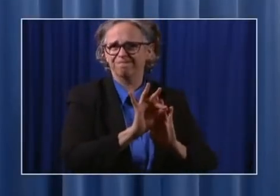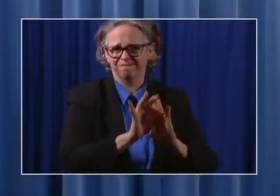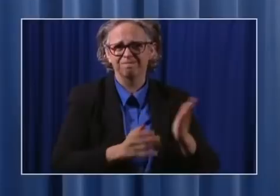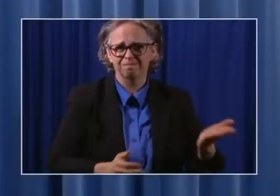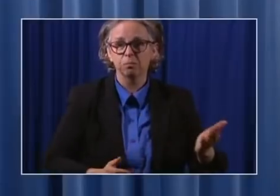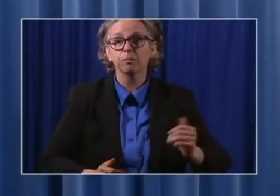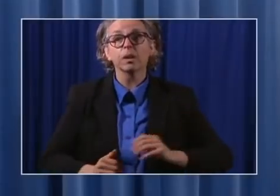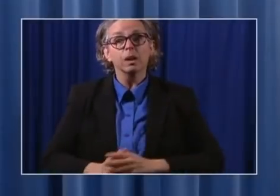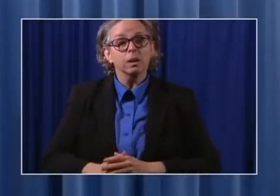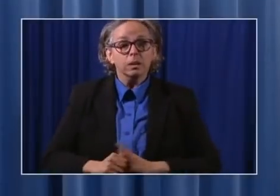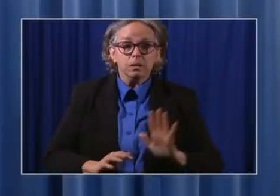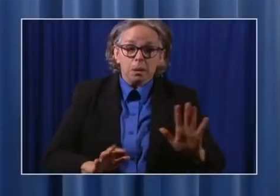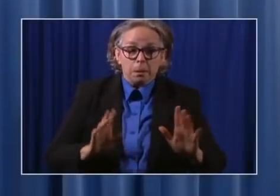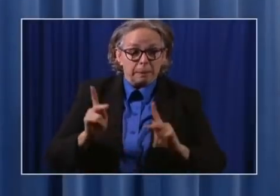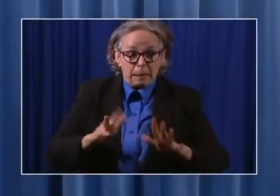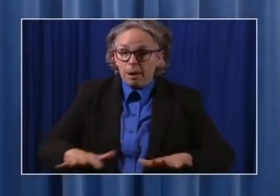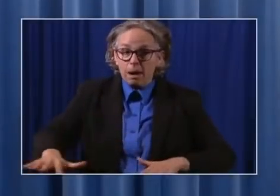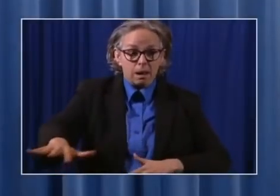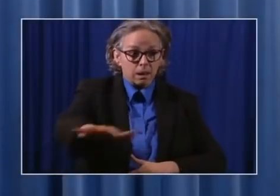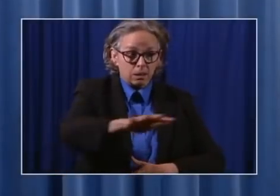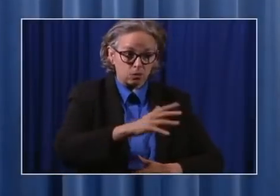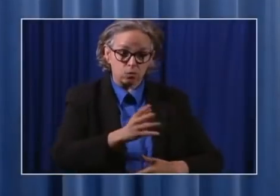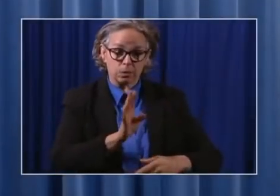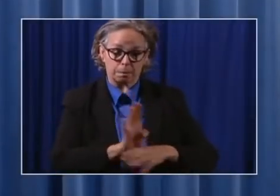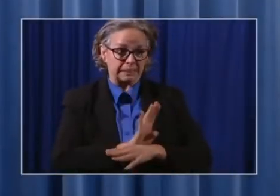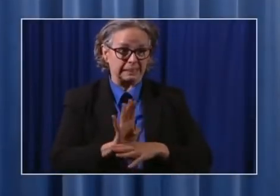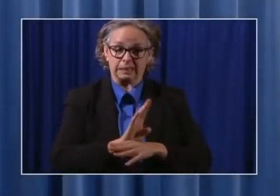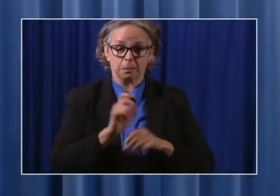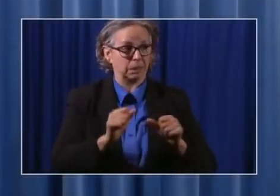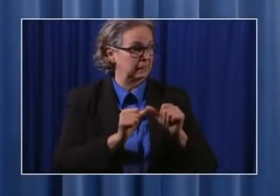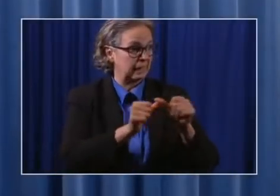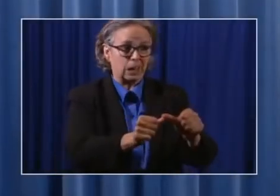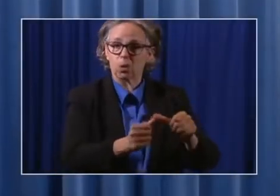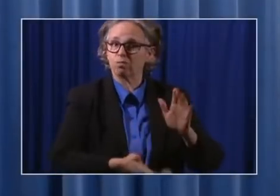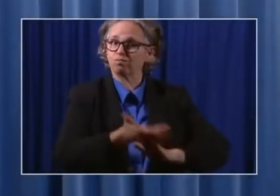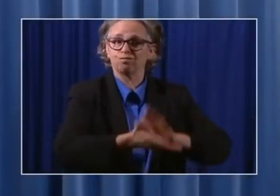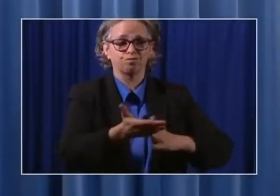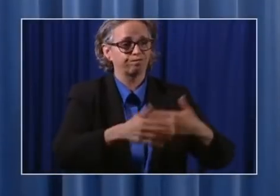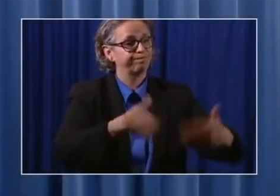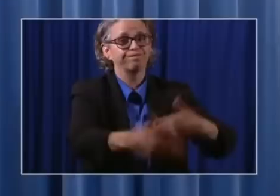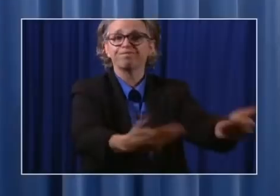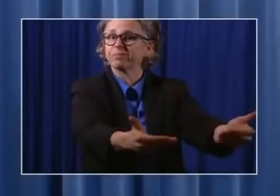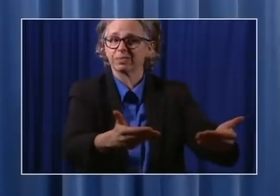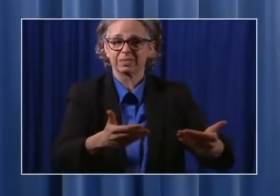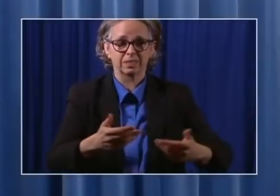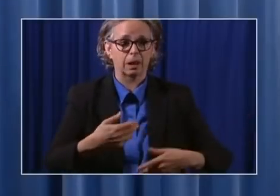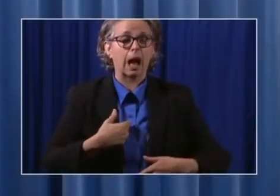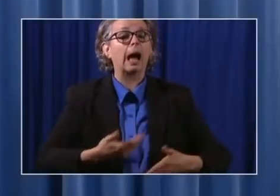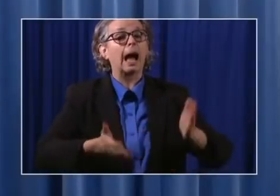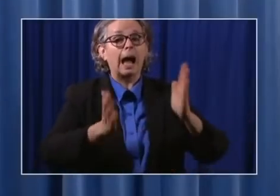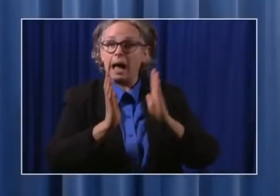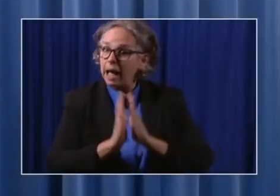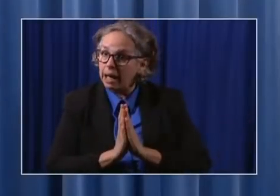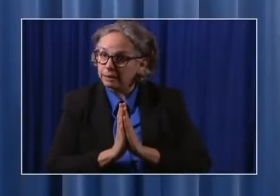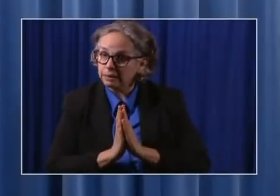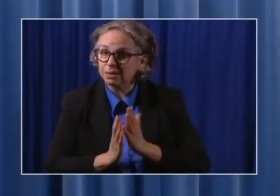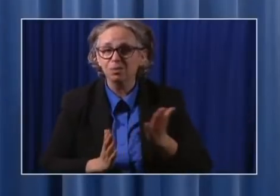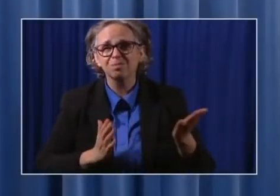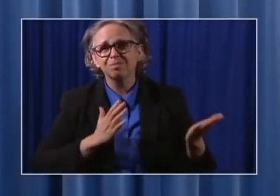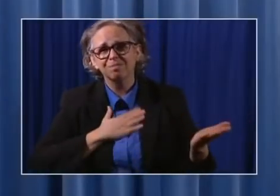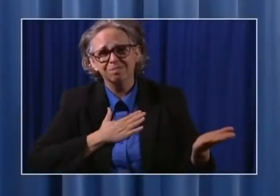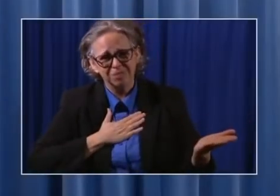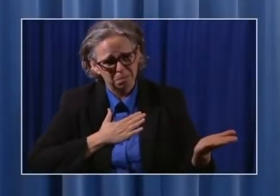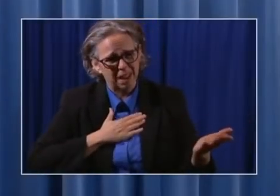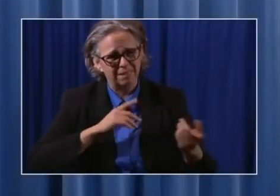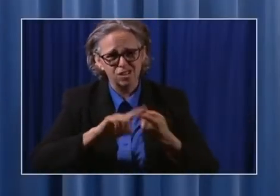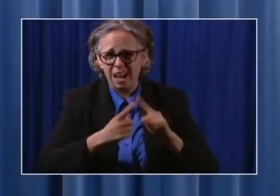business must be done. And so I'd urge my friends in the legislature to very vigorously